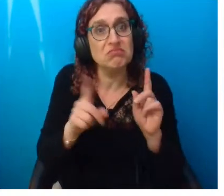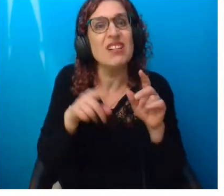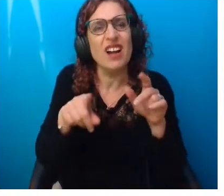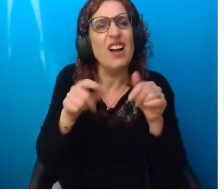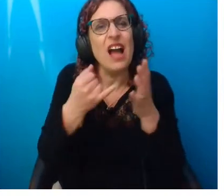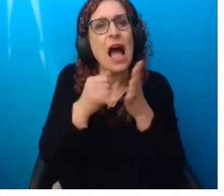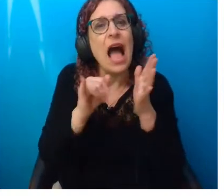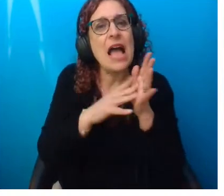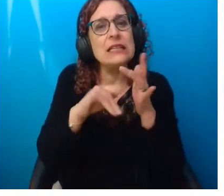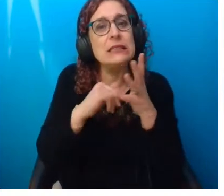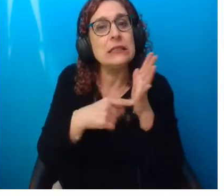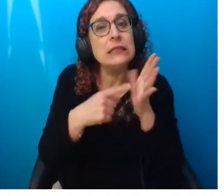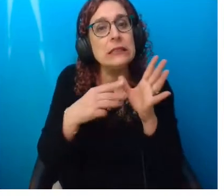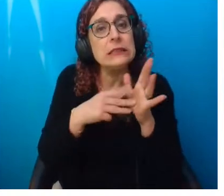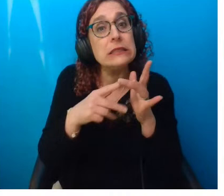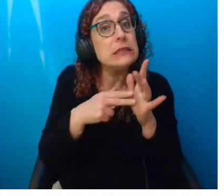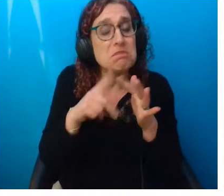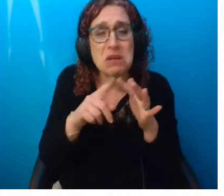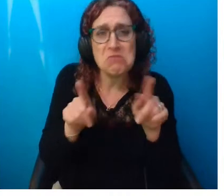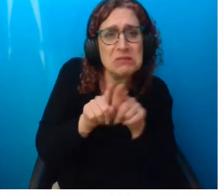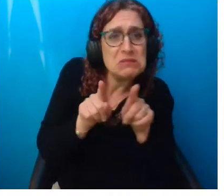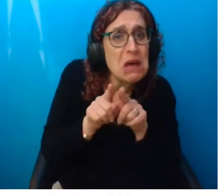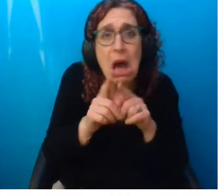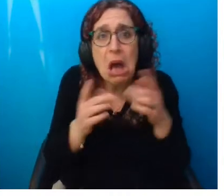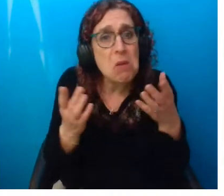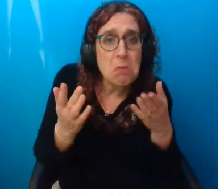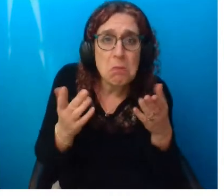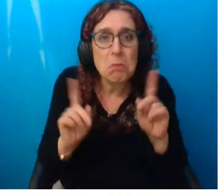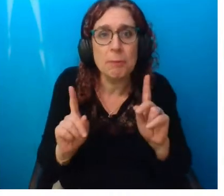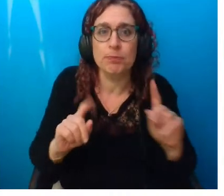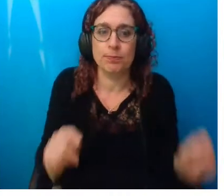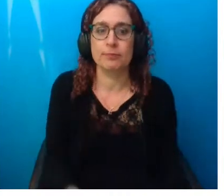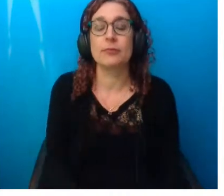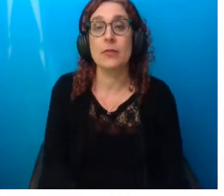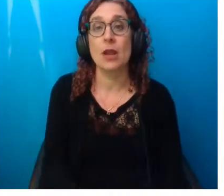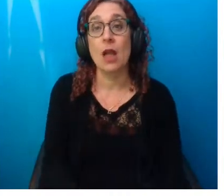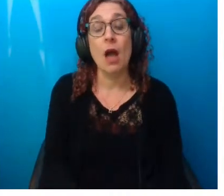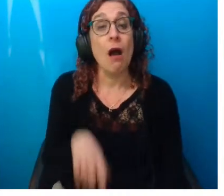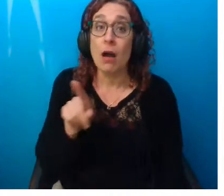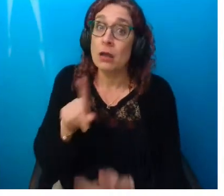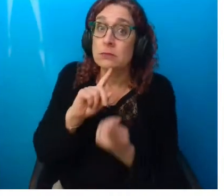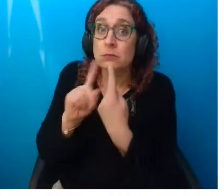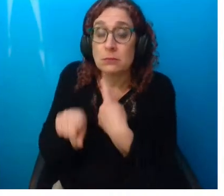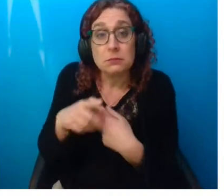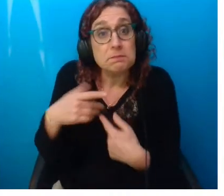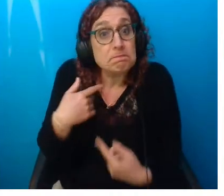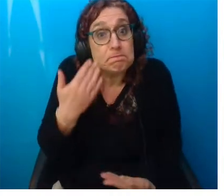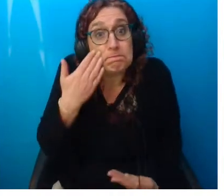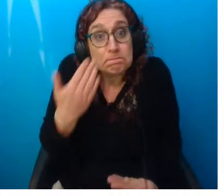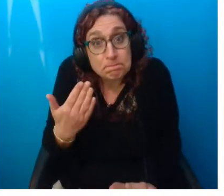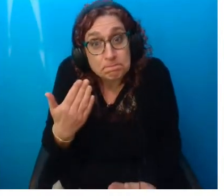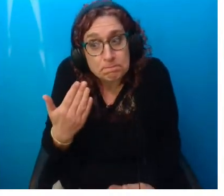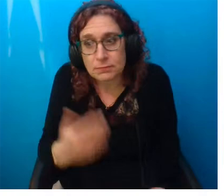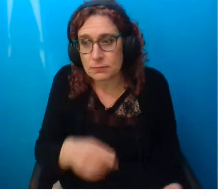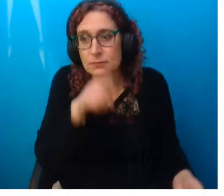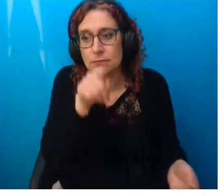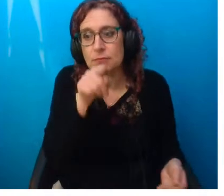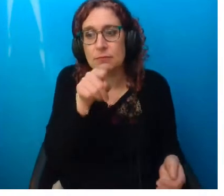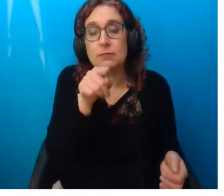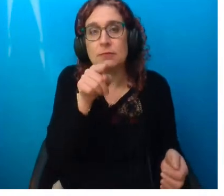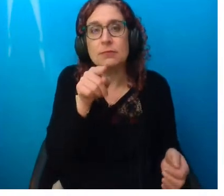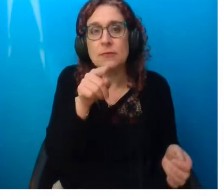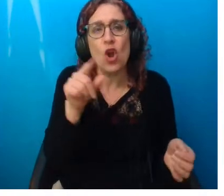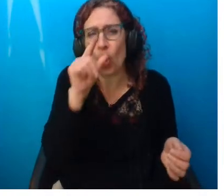I'm not aware on studies of studies on that. Theoretically, they should have very similar